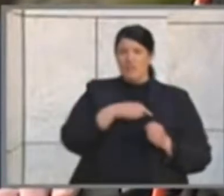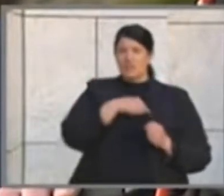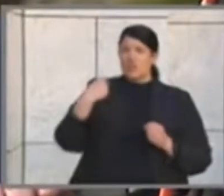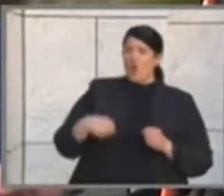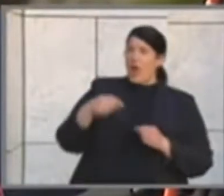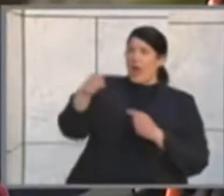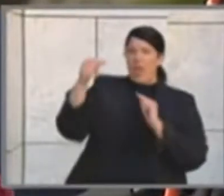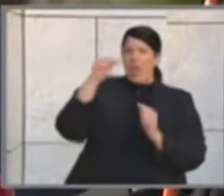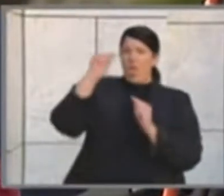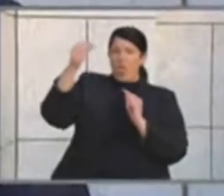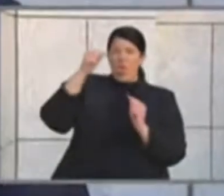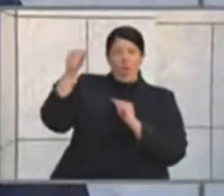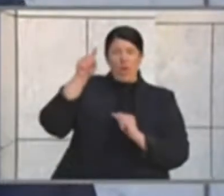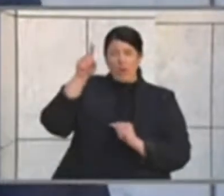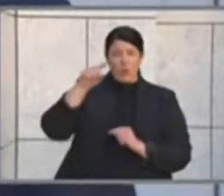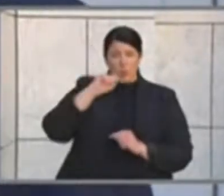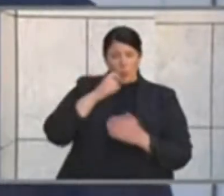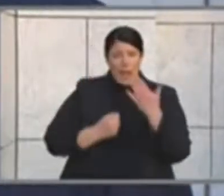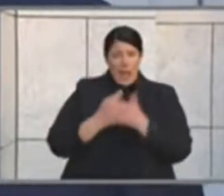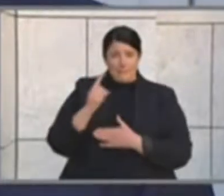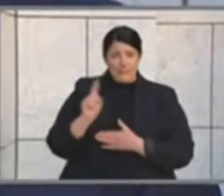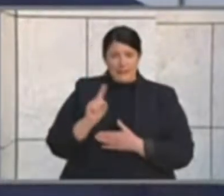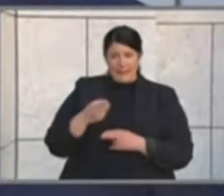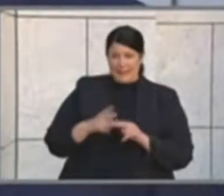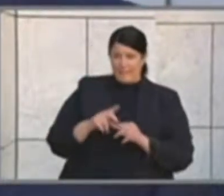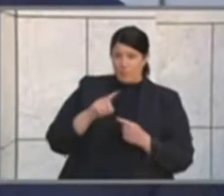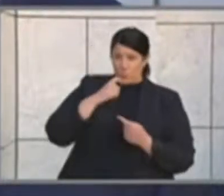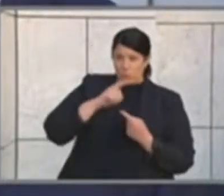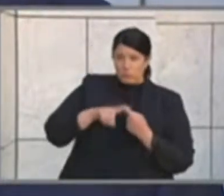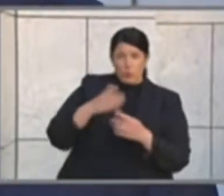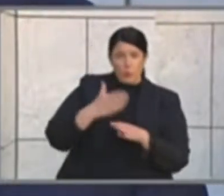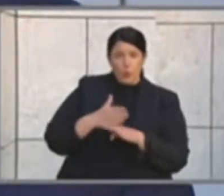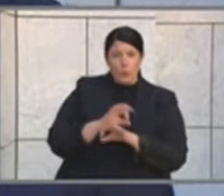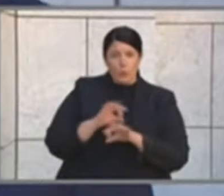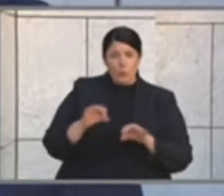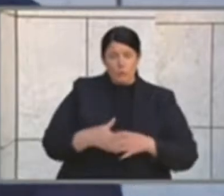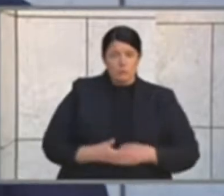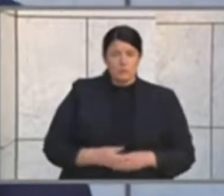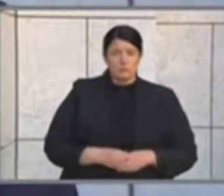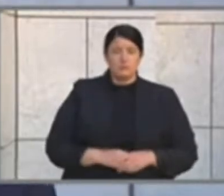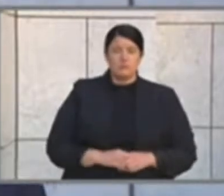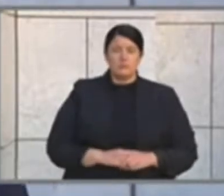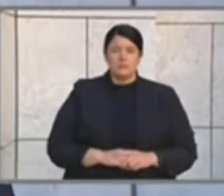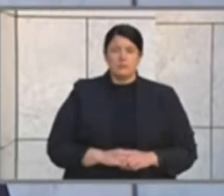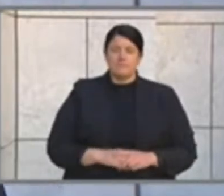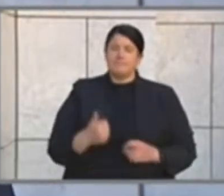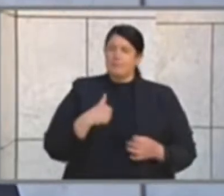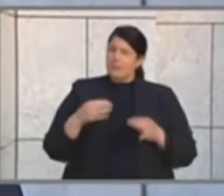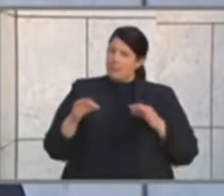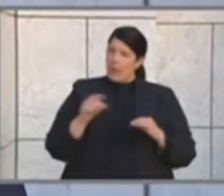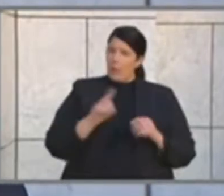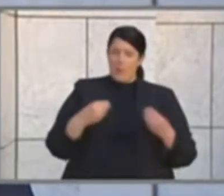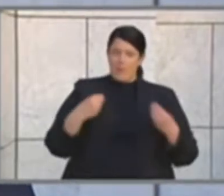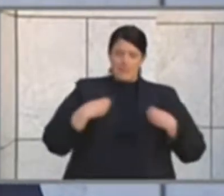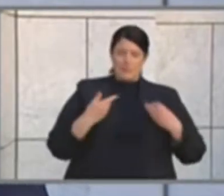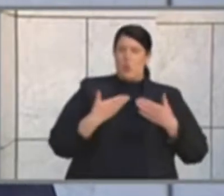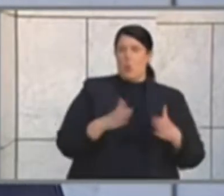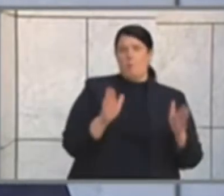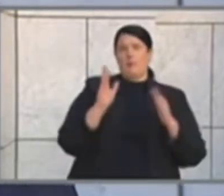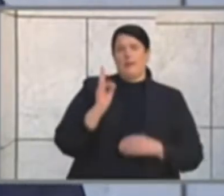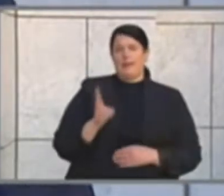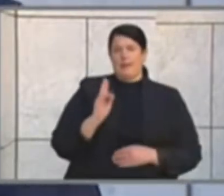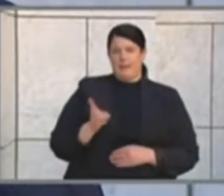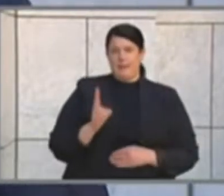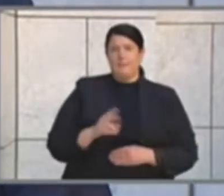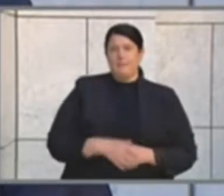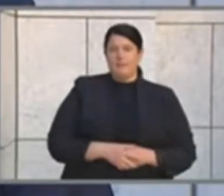China? Well, let me make a couple of points. Our plan is to reopen the Australian economy, and bringing the National Cabinet together to ensure